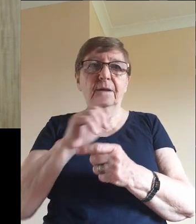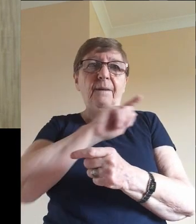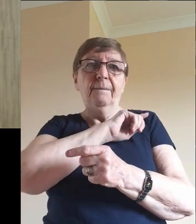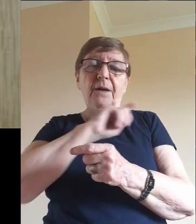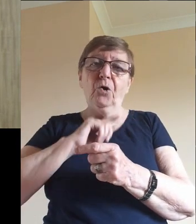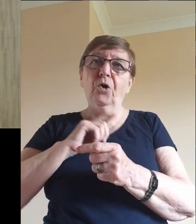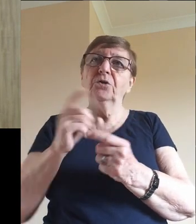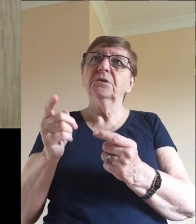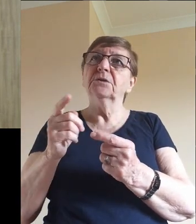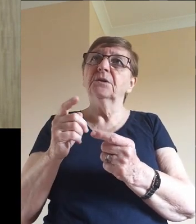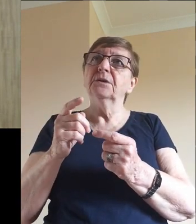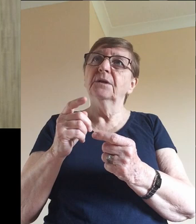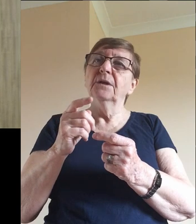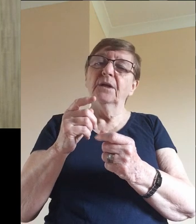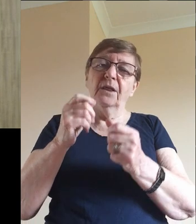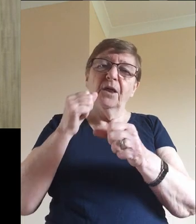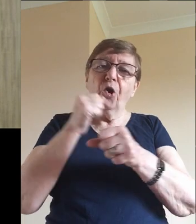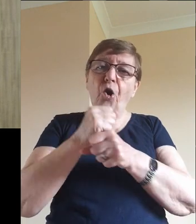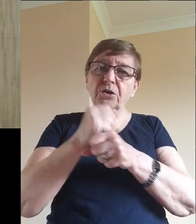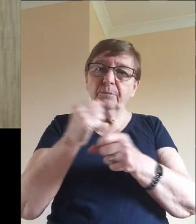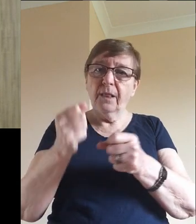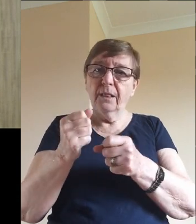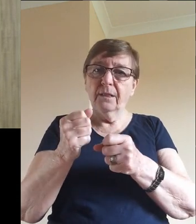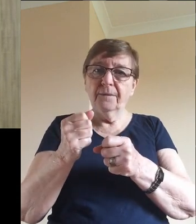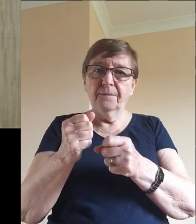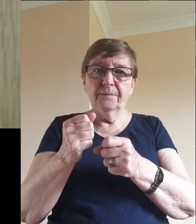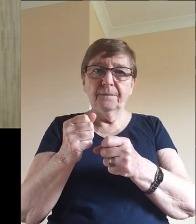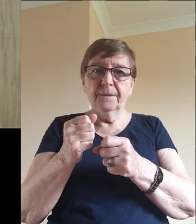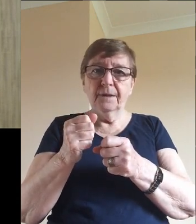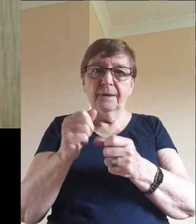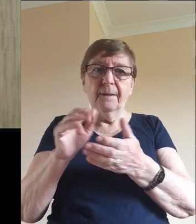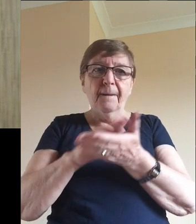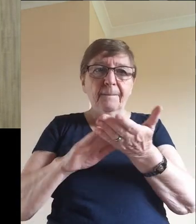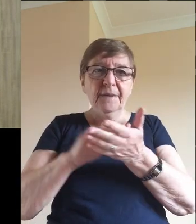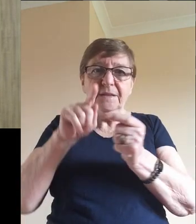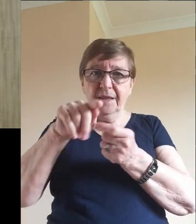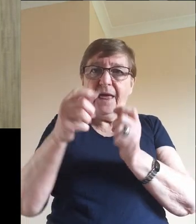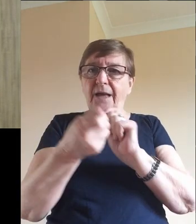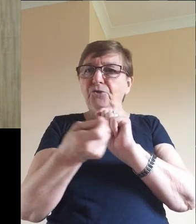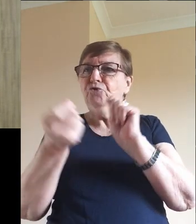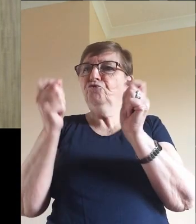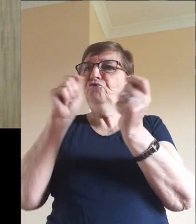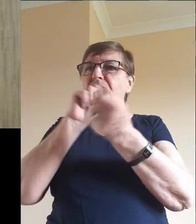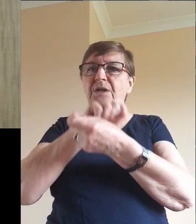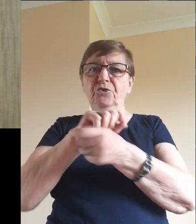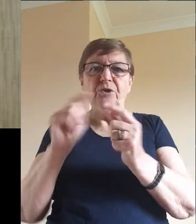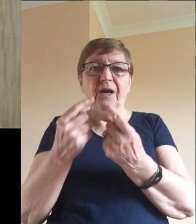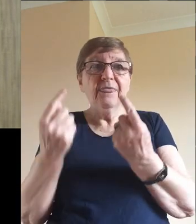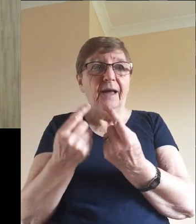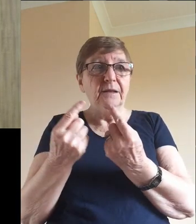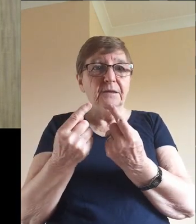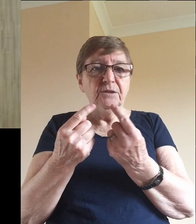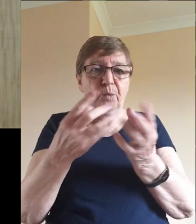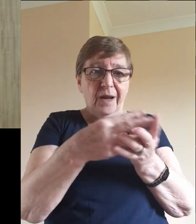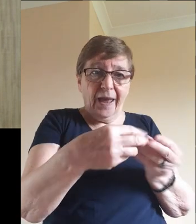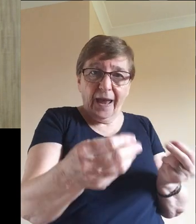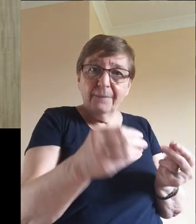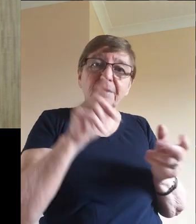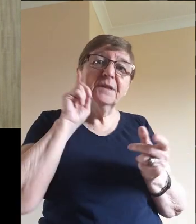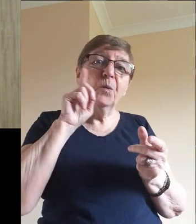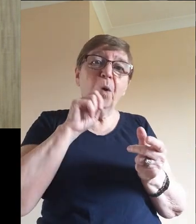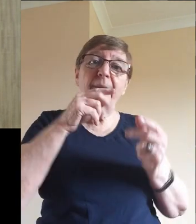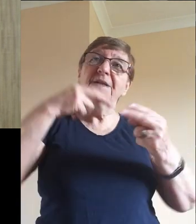Because the gospel, by its very nature, is that turning of the tables, where the barren woman